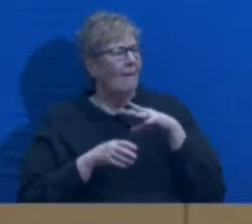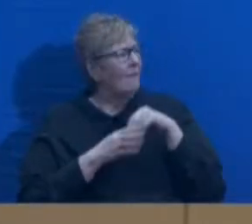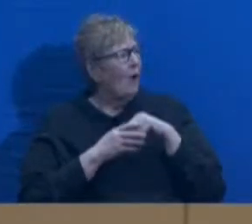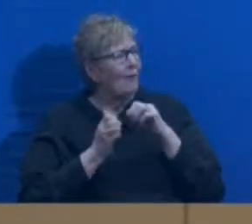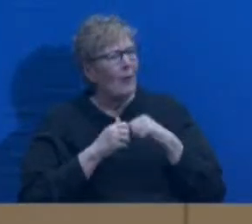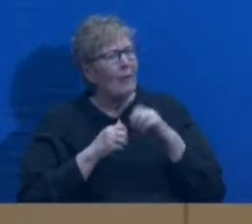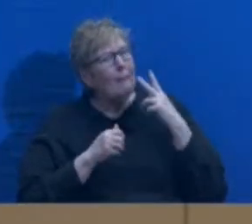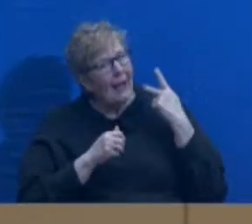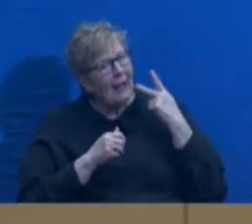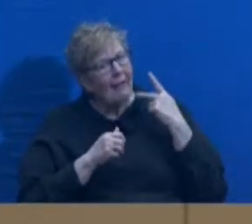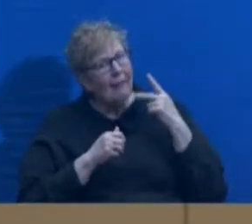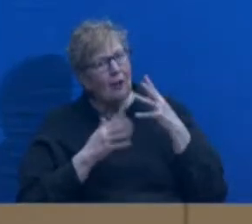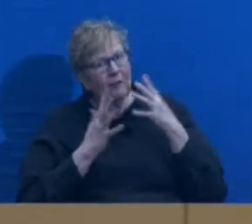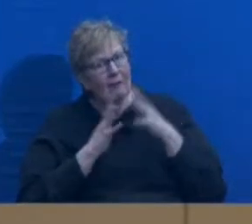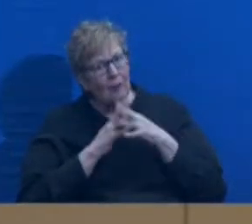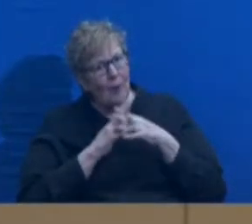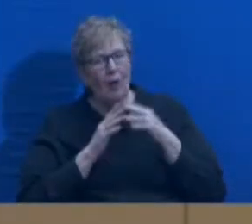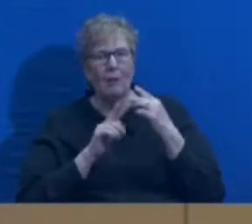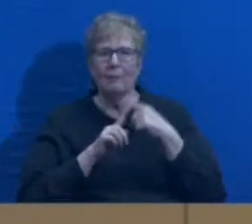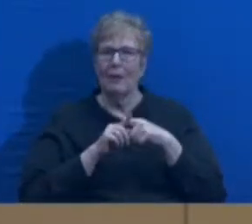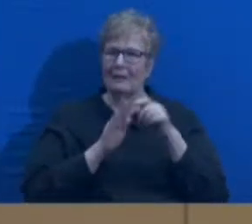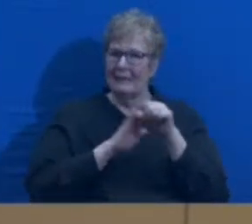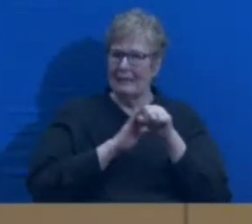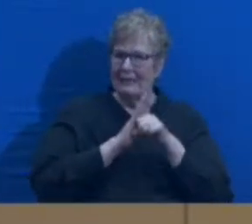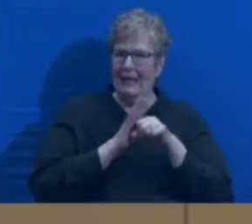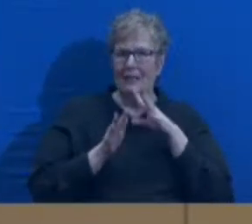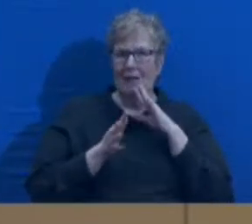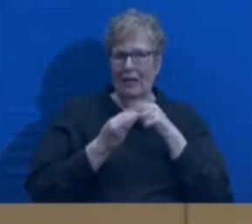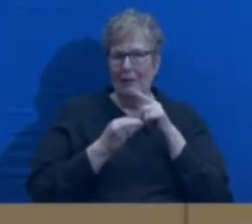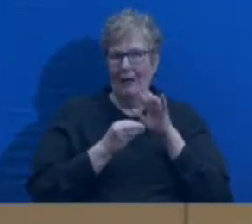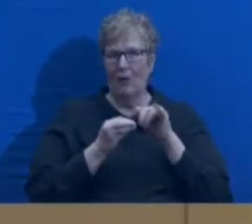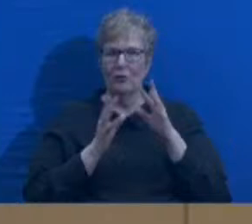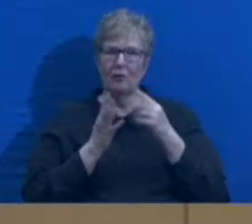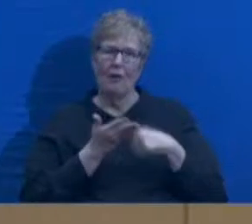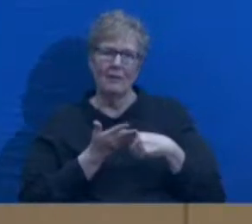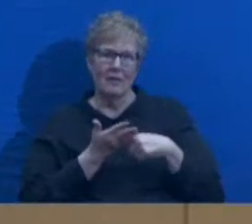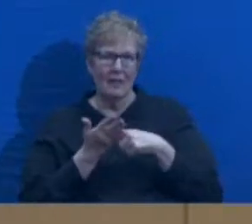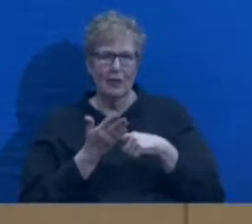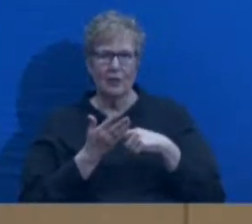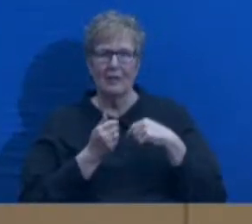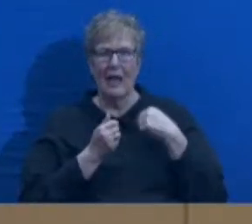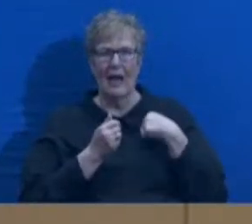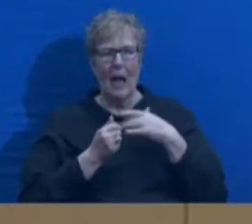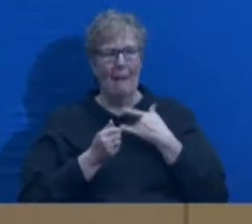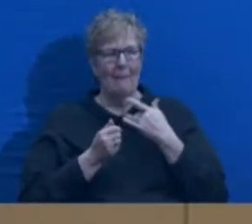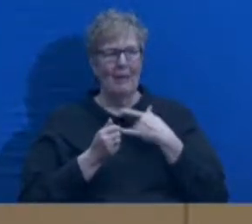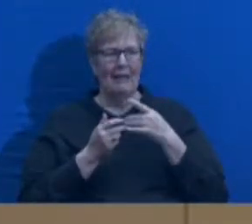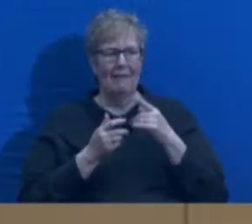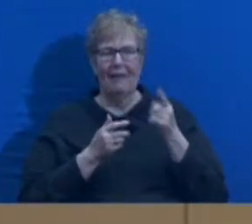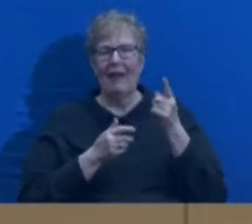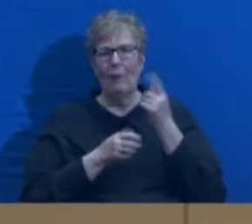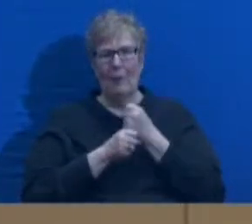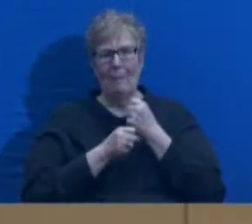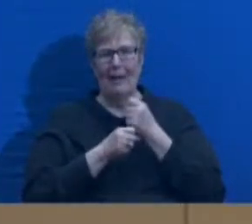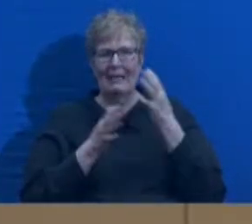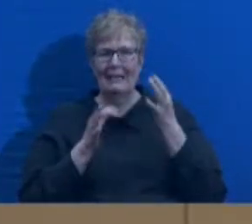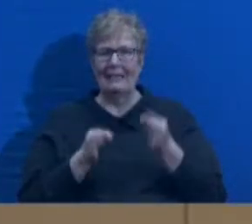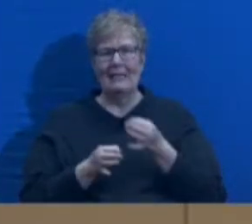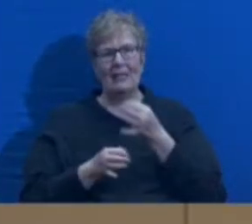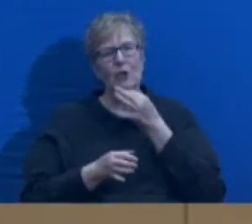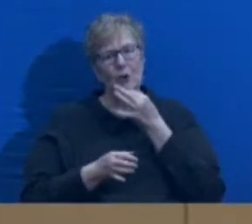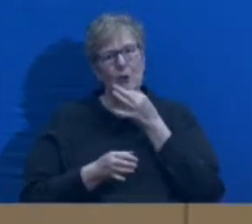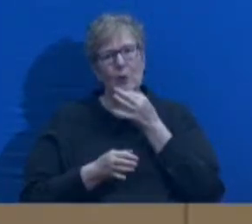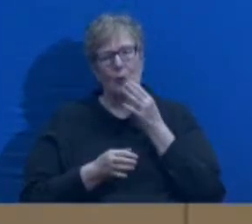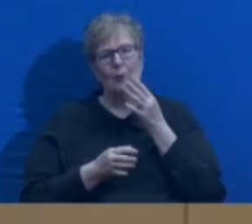as well as the state in those conversations, and I believe that a decision will be made fairly